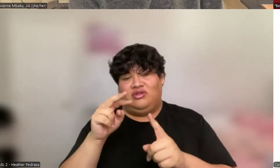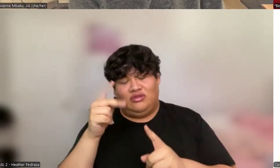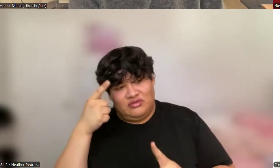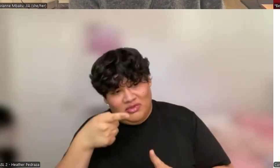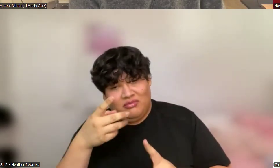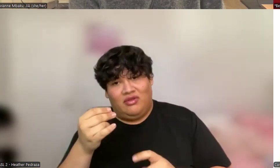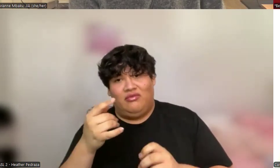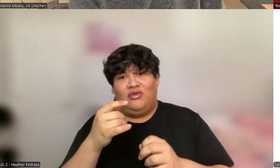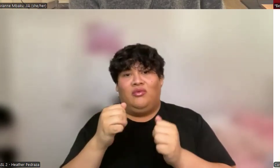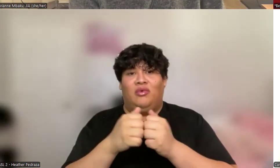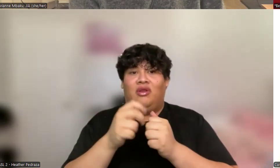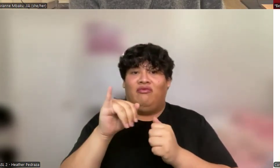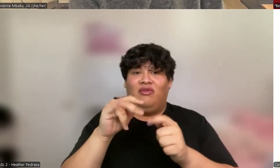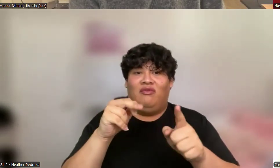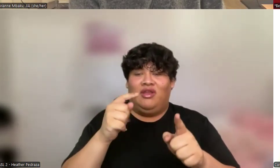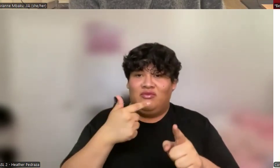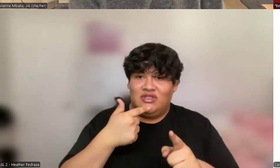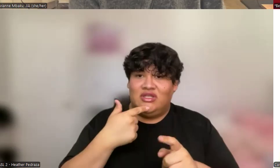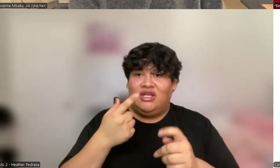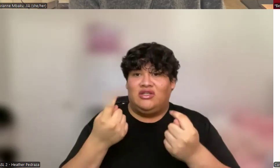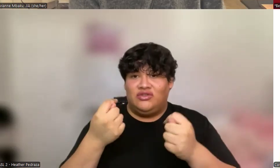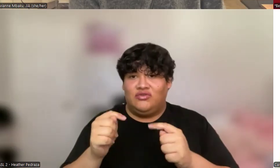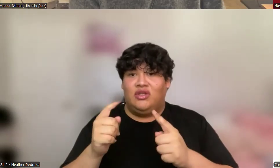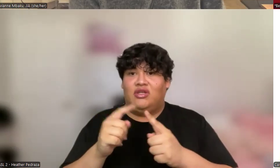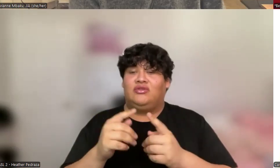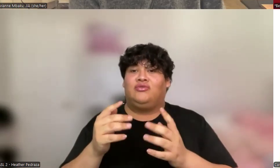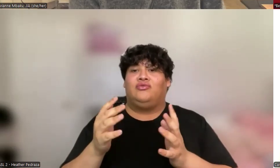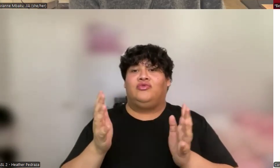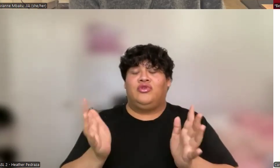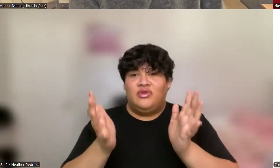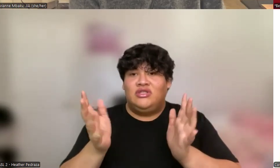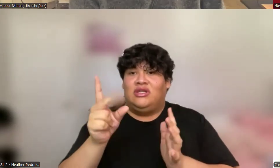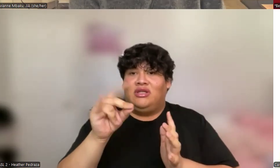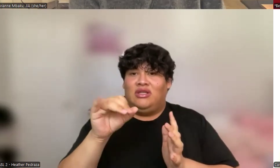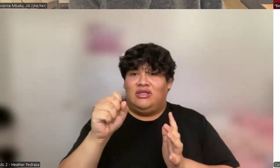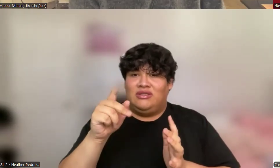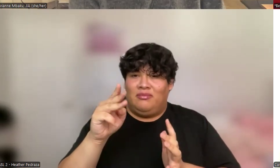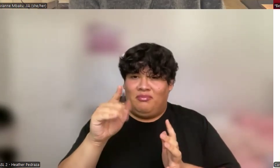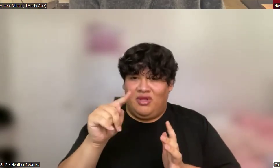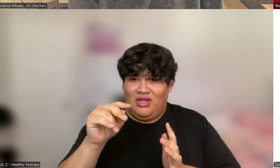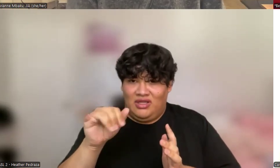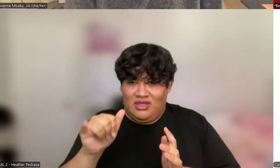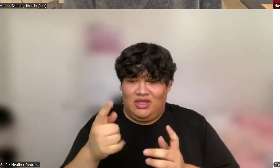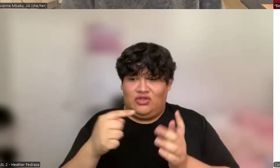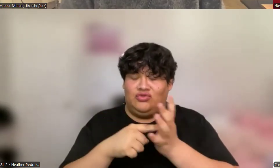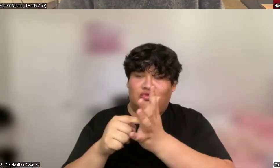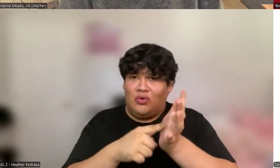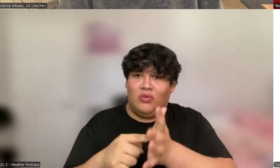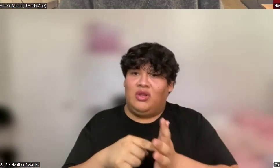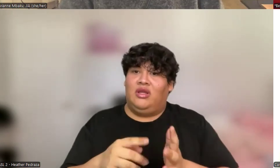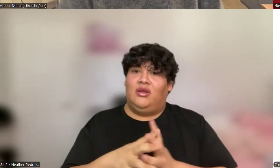what Vivian was saying, so much of it is increasing the visibility and also understanding how individuals communicate